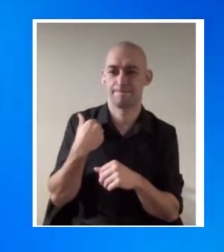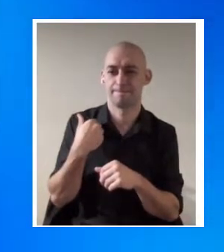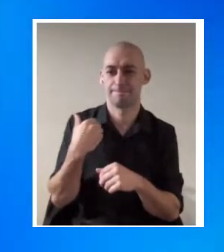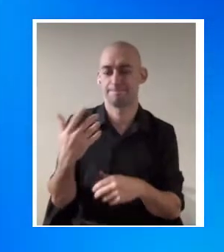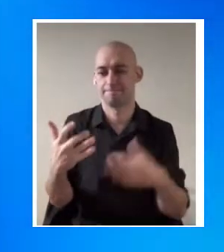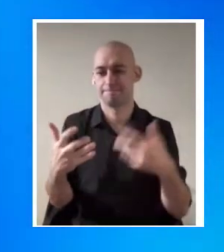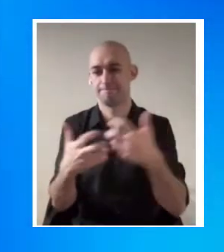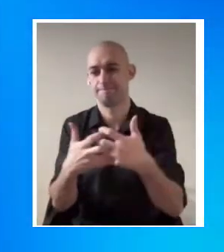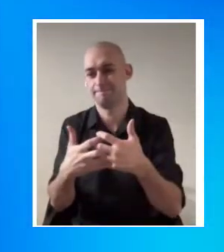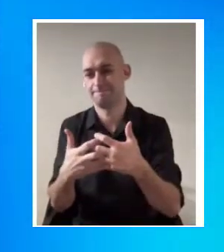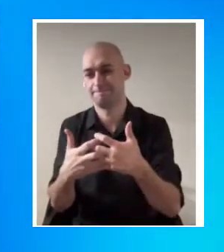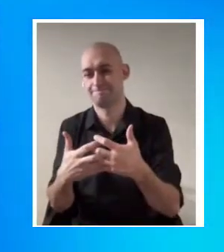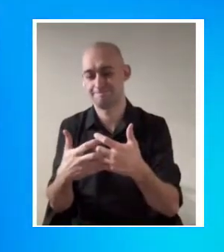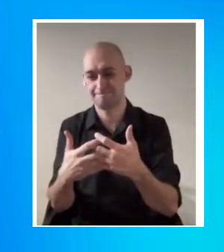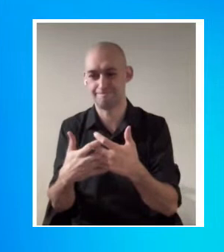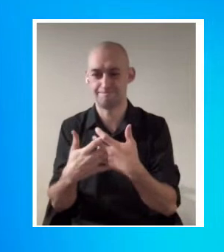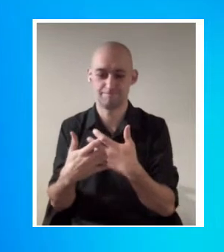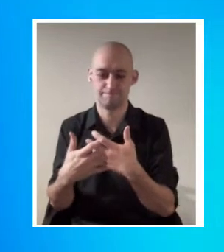do a